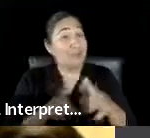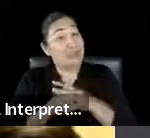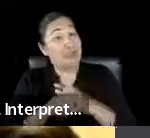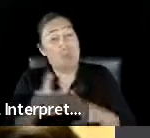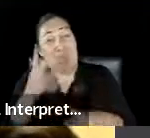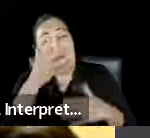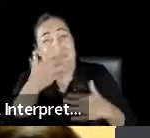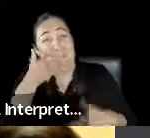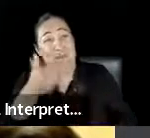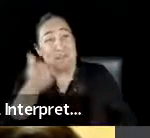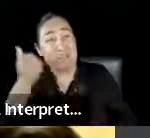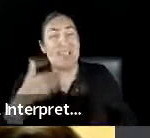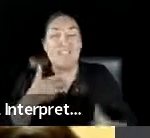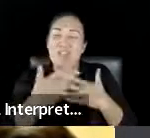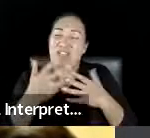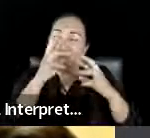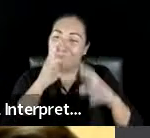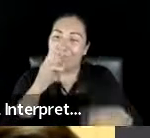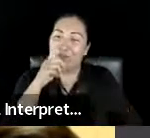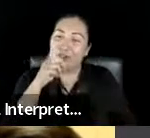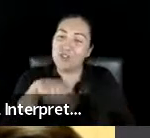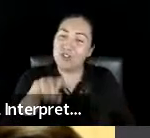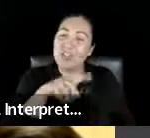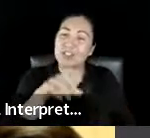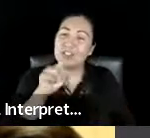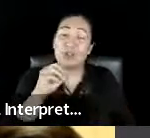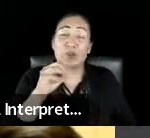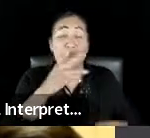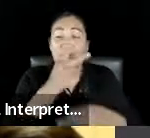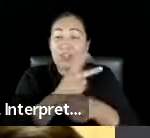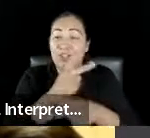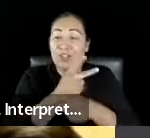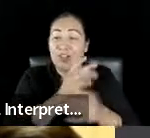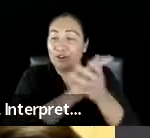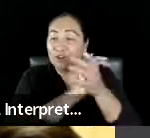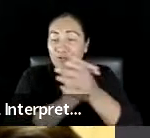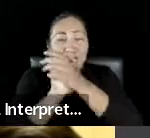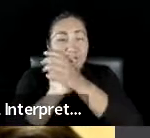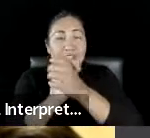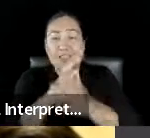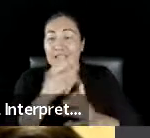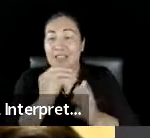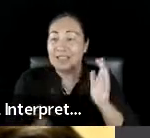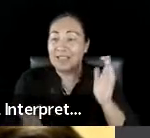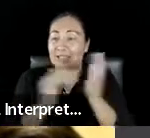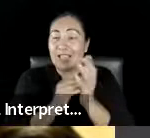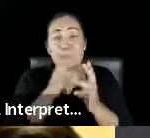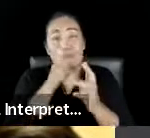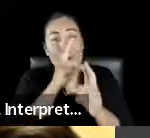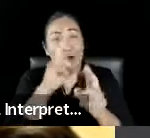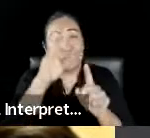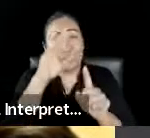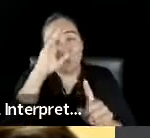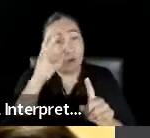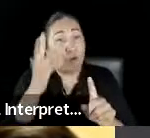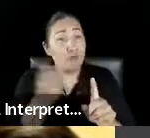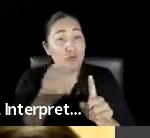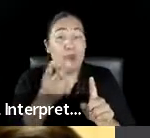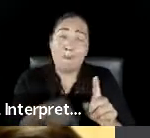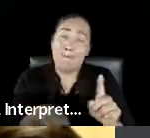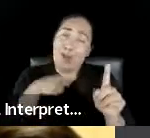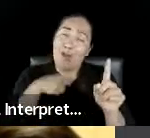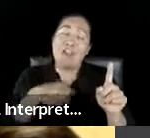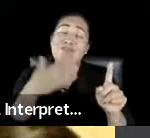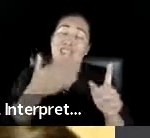best. I have tons of respect for you guys. So take good care. Congratulations. And again, just so honored to know you and really proud of you both. So thank you very